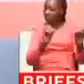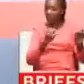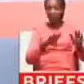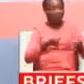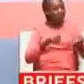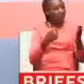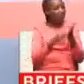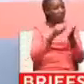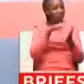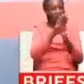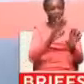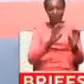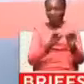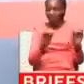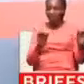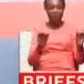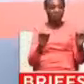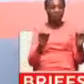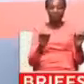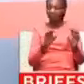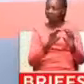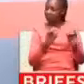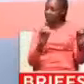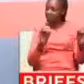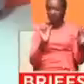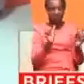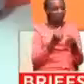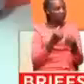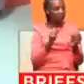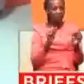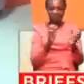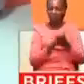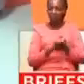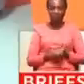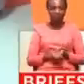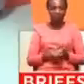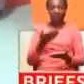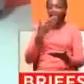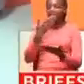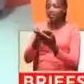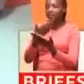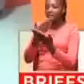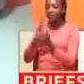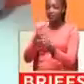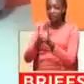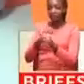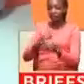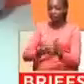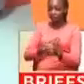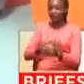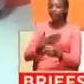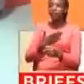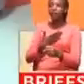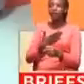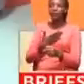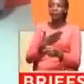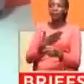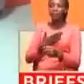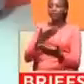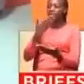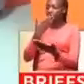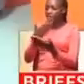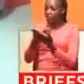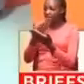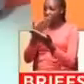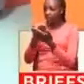problem. It'll just put you deeper in. All right. Thank you so much, guys, for sharing your testimonies. Bamboo the rapper. Man, God, you guys are